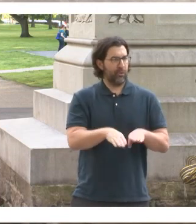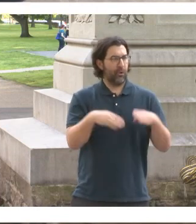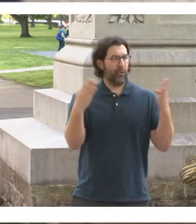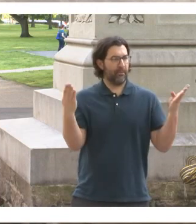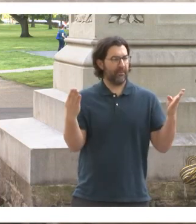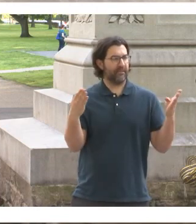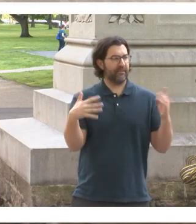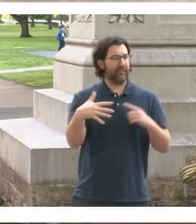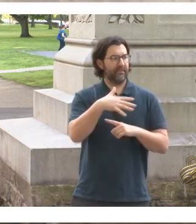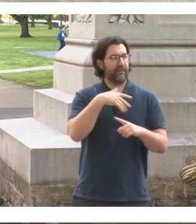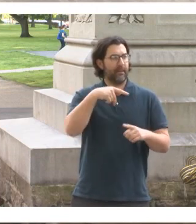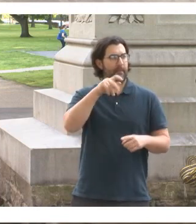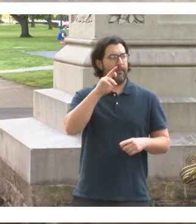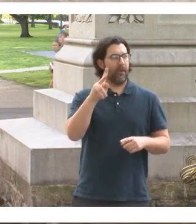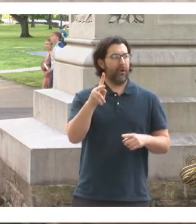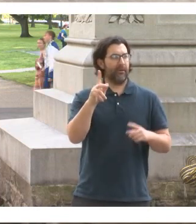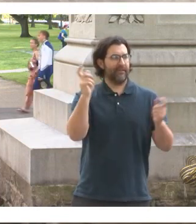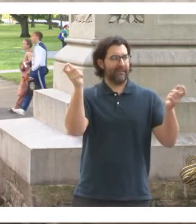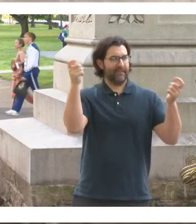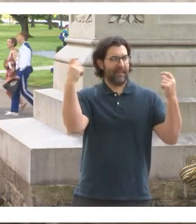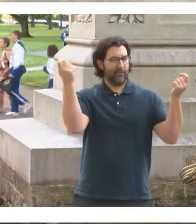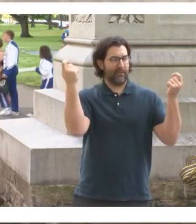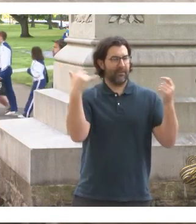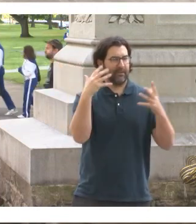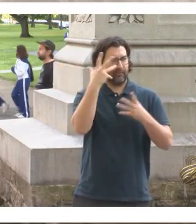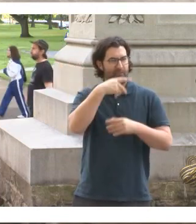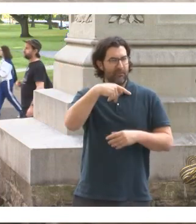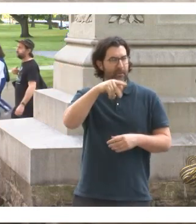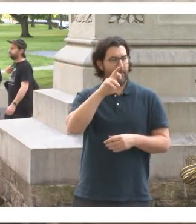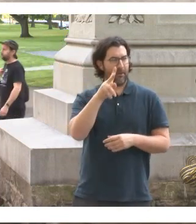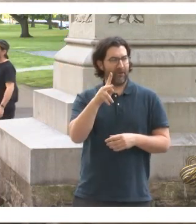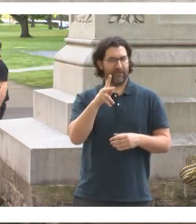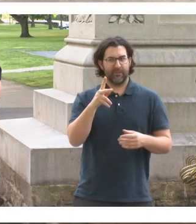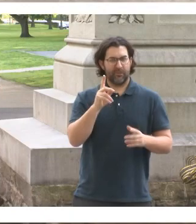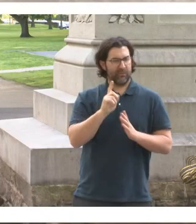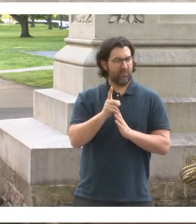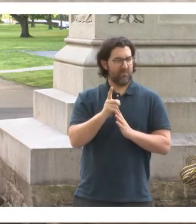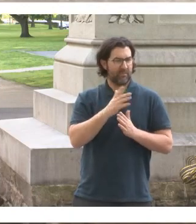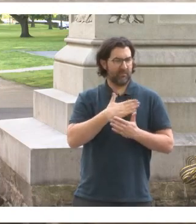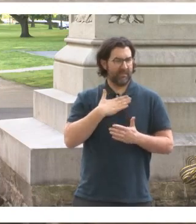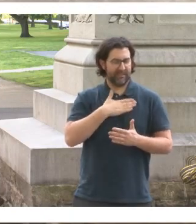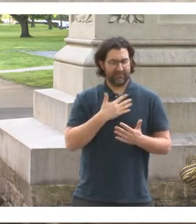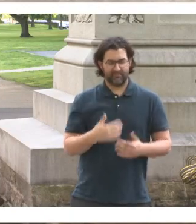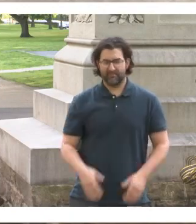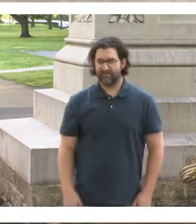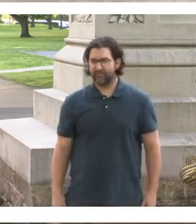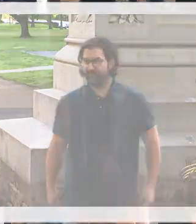officially open the park and celebrate this beautiful park. So give us a moment, please.